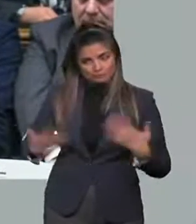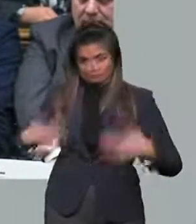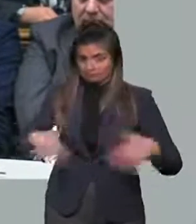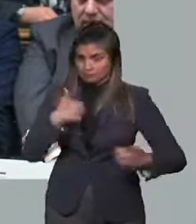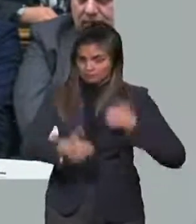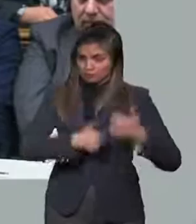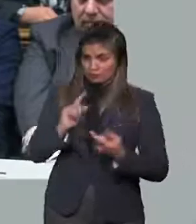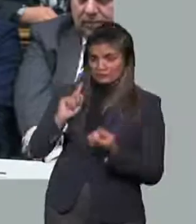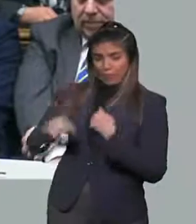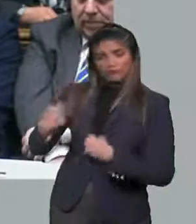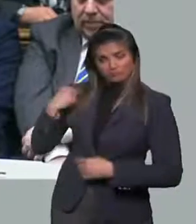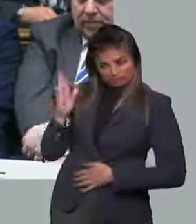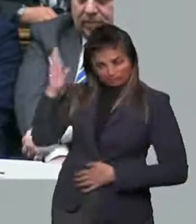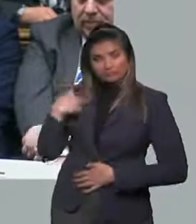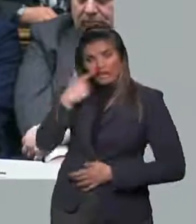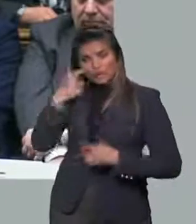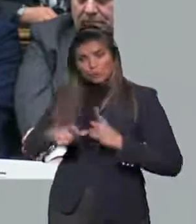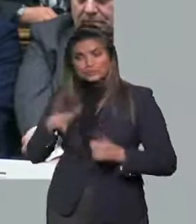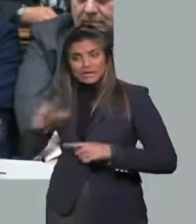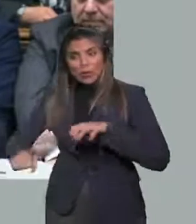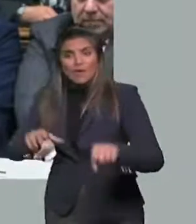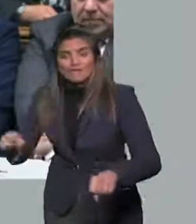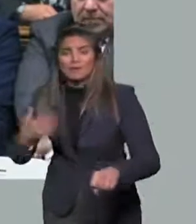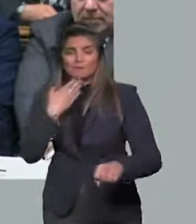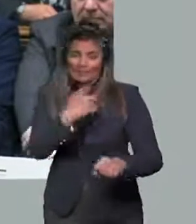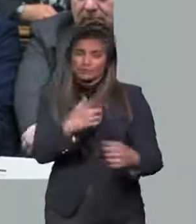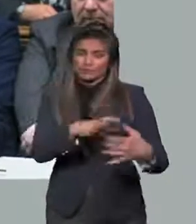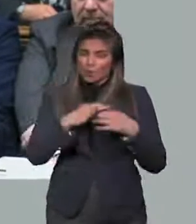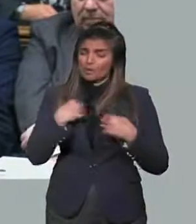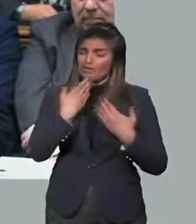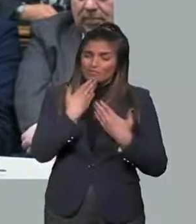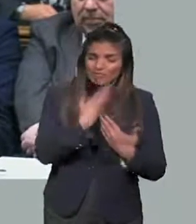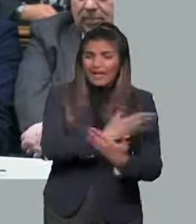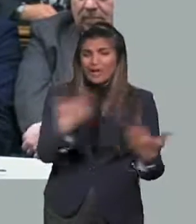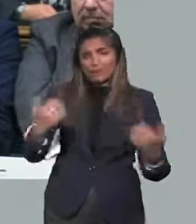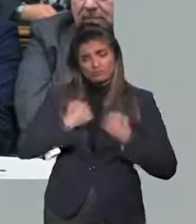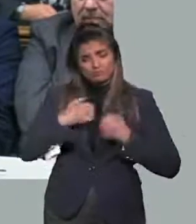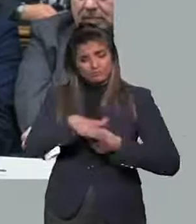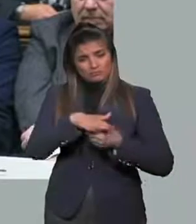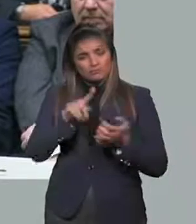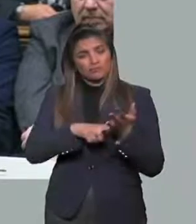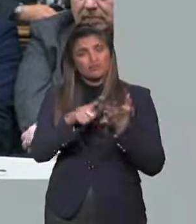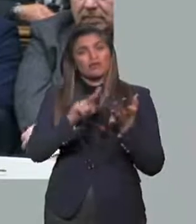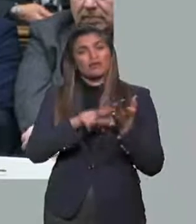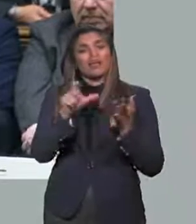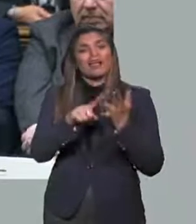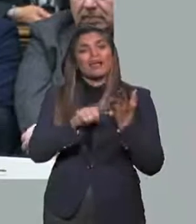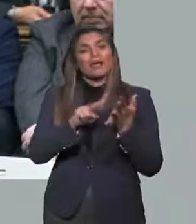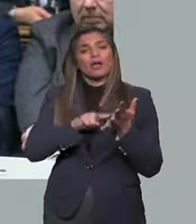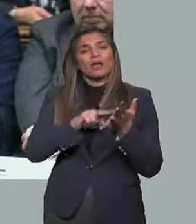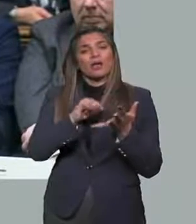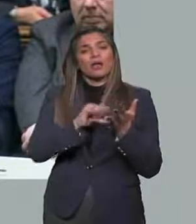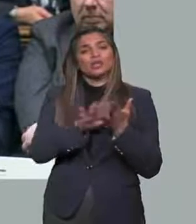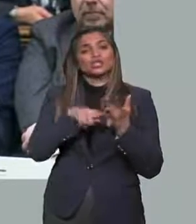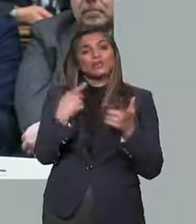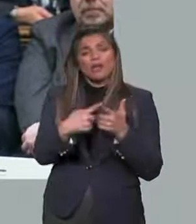challenge. Will the Deputy Prime Minister join me in thanking all those businesses across Lincolnshire who have offered support? And can he outline how